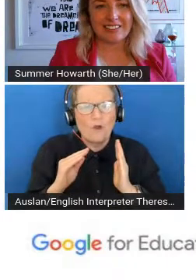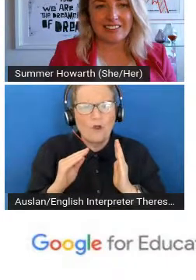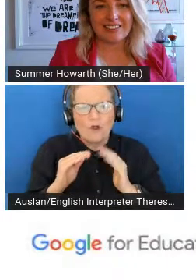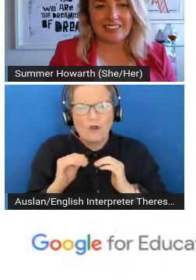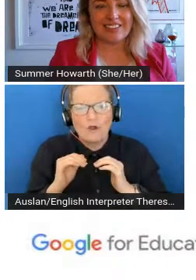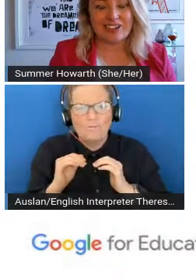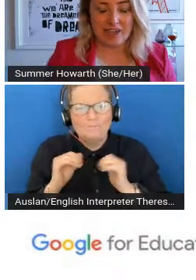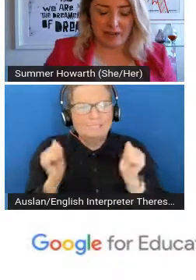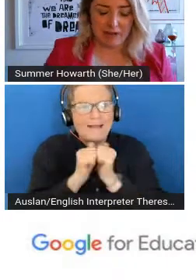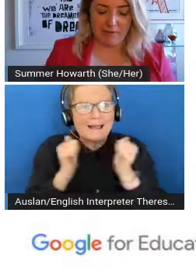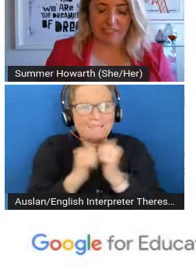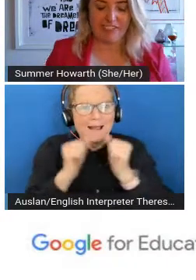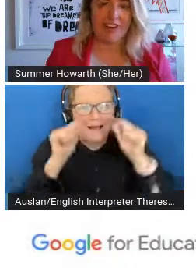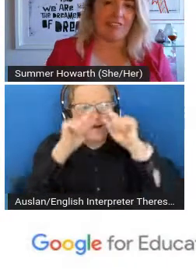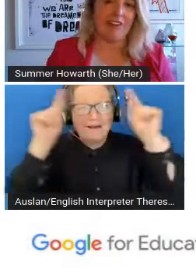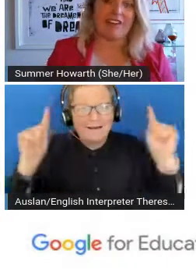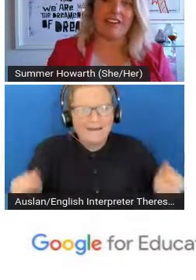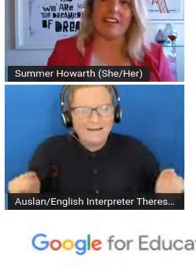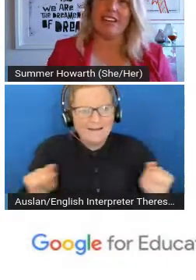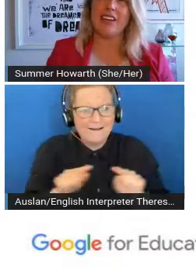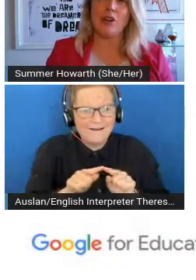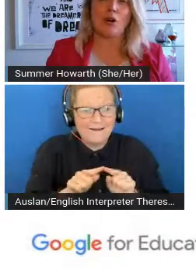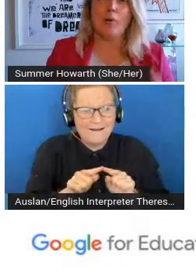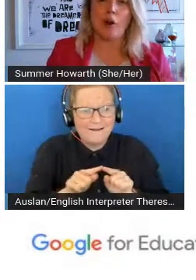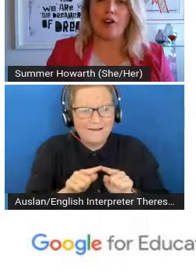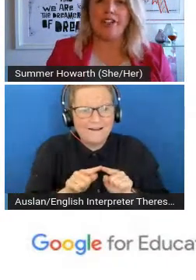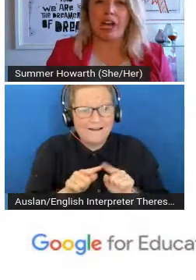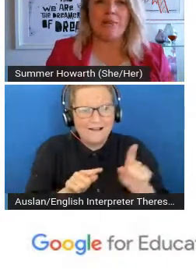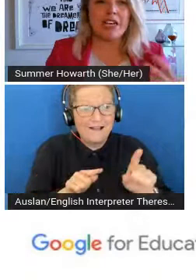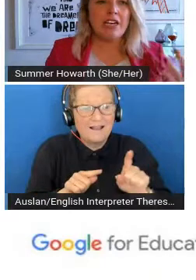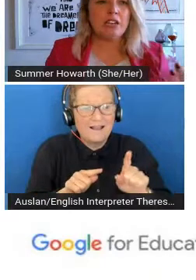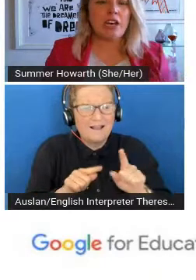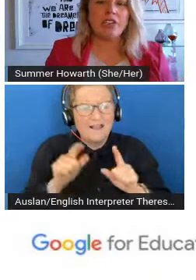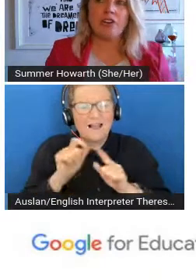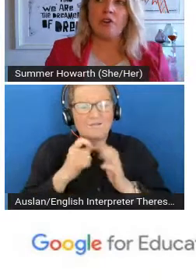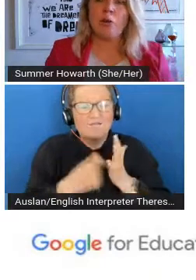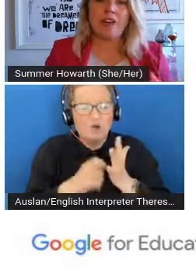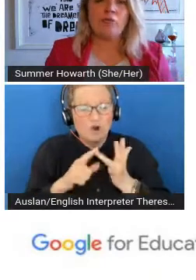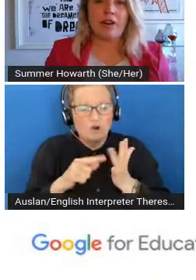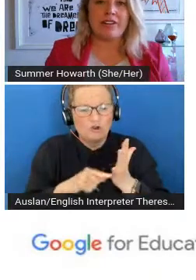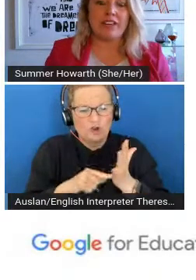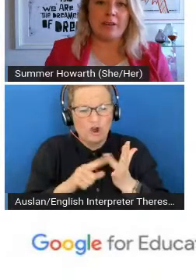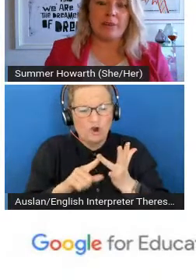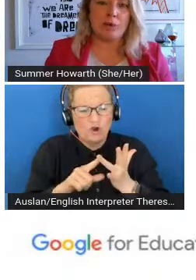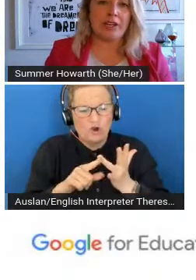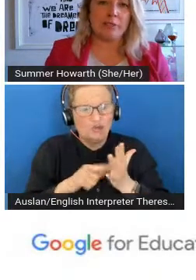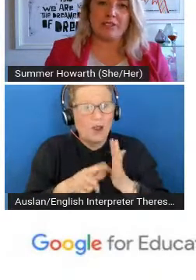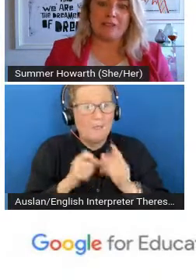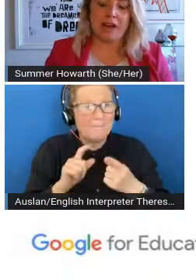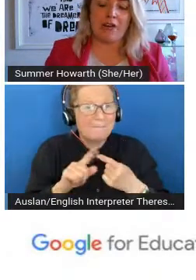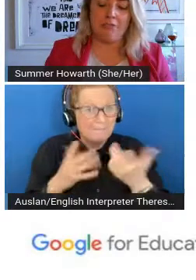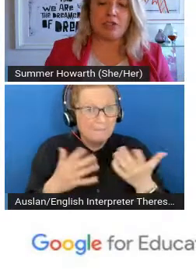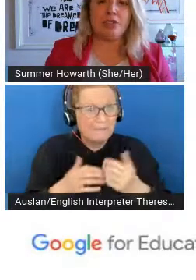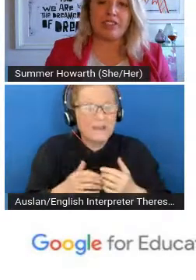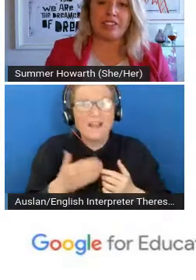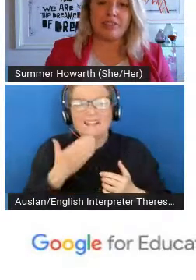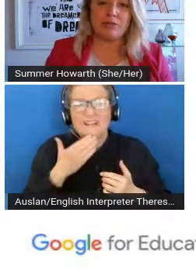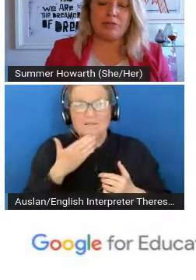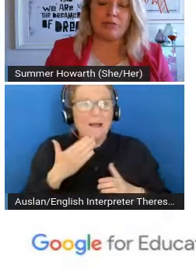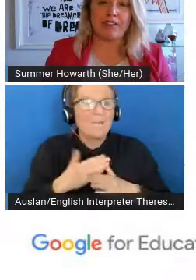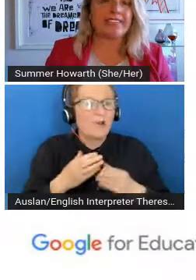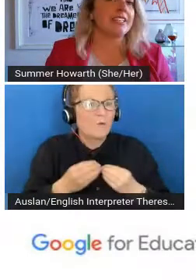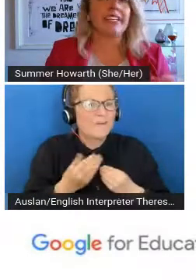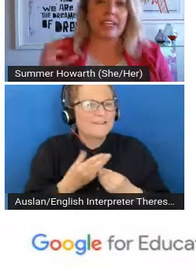and. Oh yeah, like a diorama kind of thing or a prototype. Yeah. You know, one thing I've been working with some